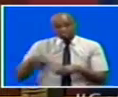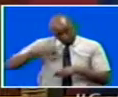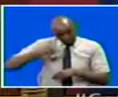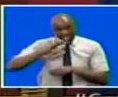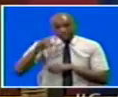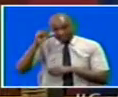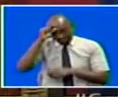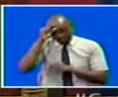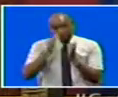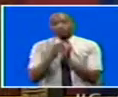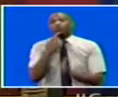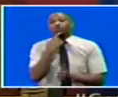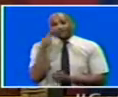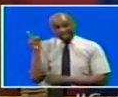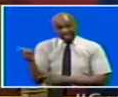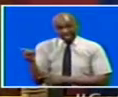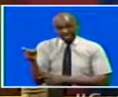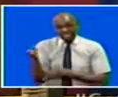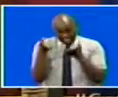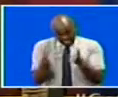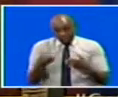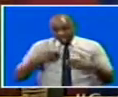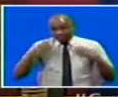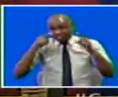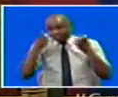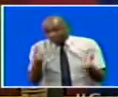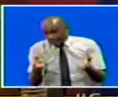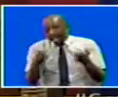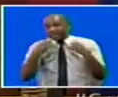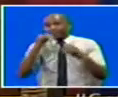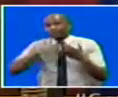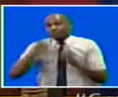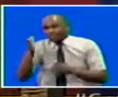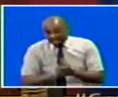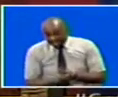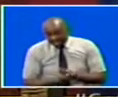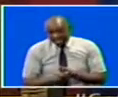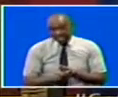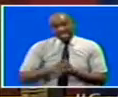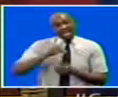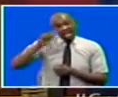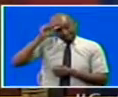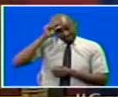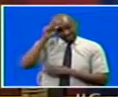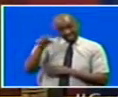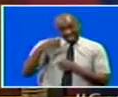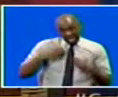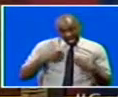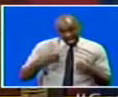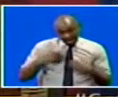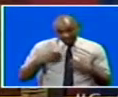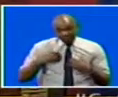county government of Turkana has led to the successful implementation of a government-driven